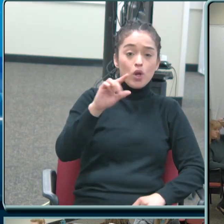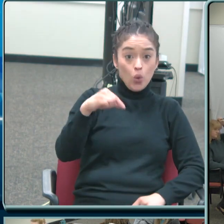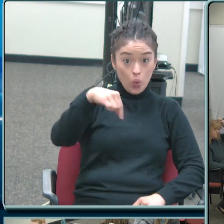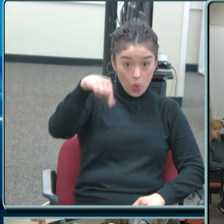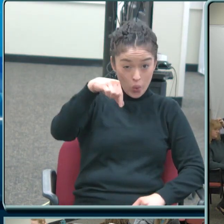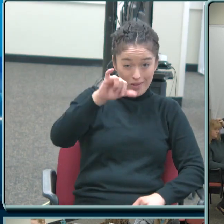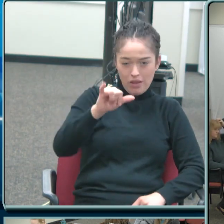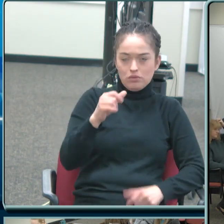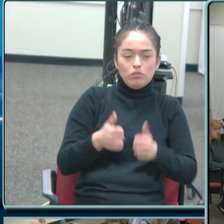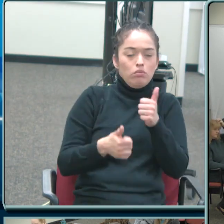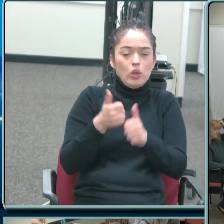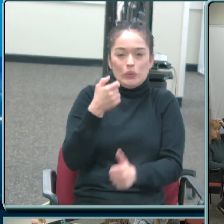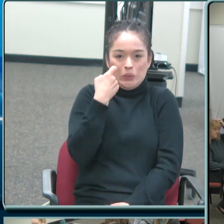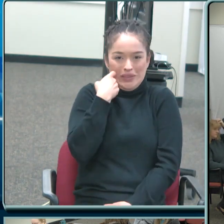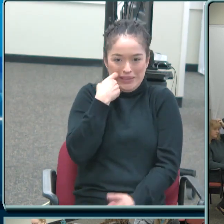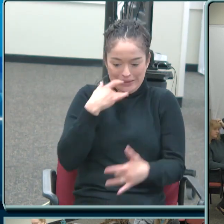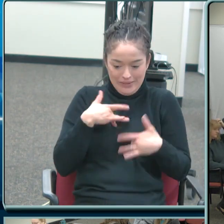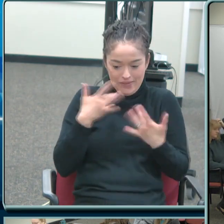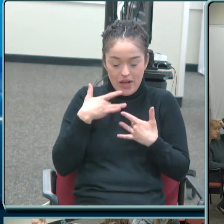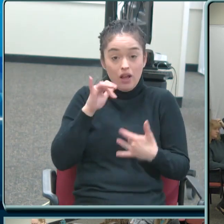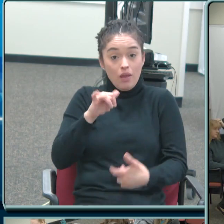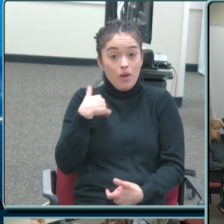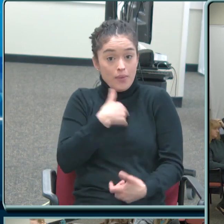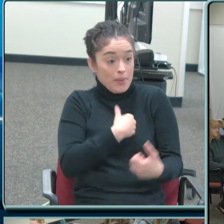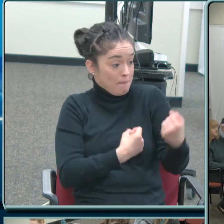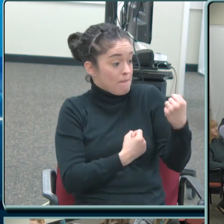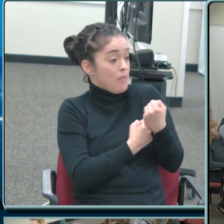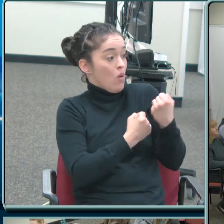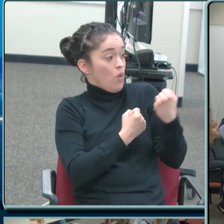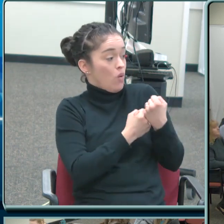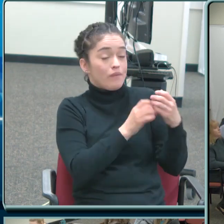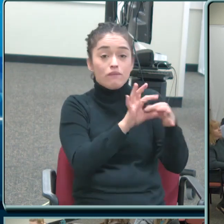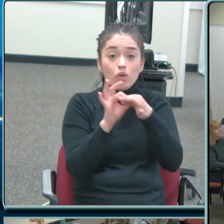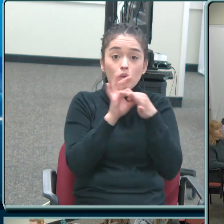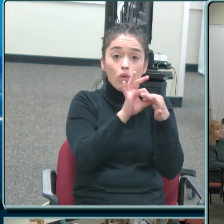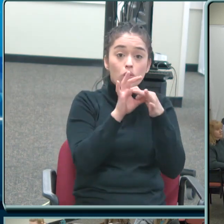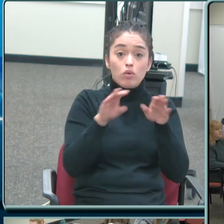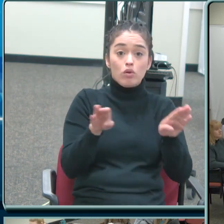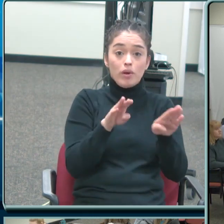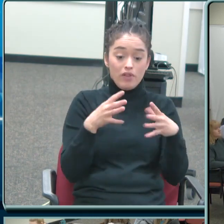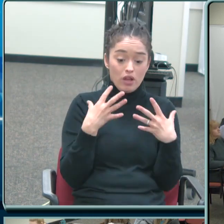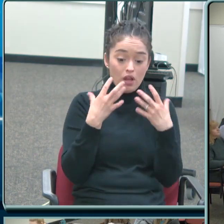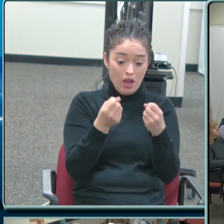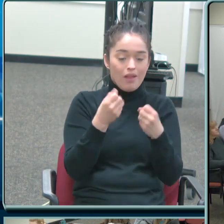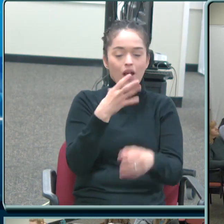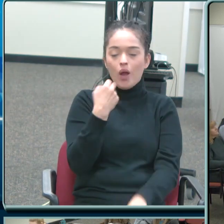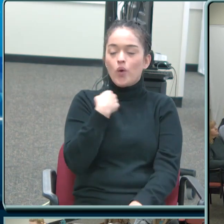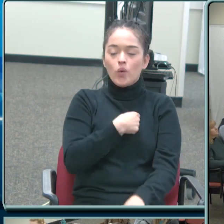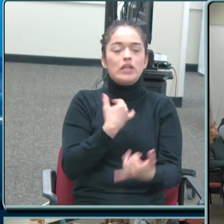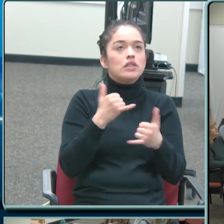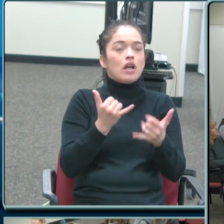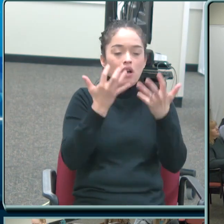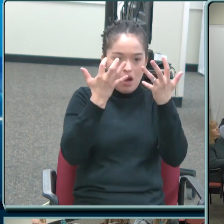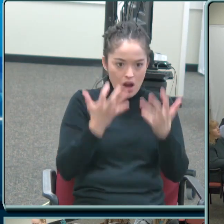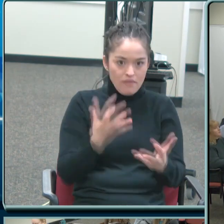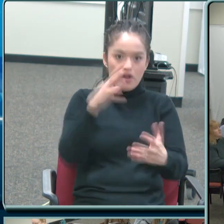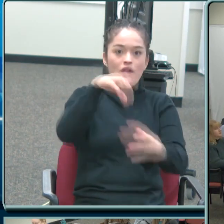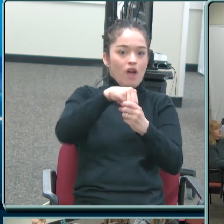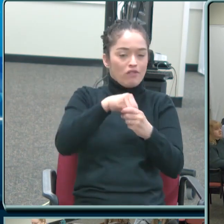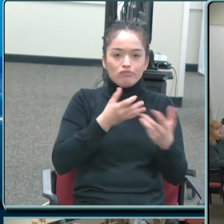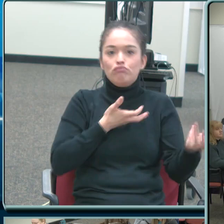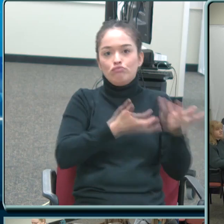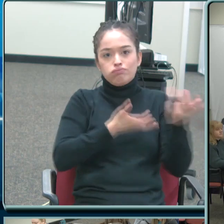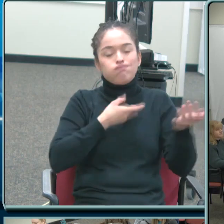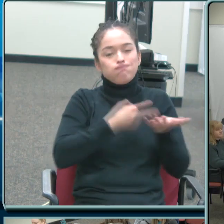most recent event that we supported through coordination of behavioral health resources, and we are still heavily involved in those